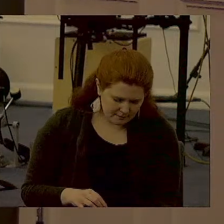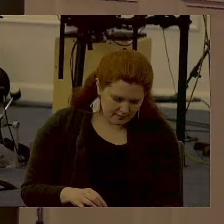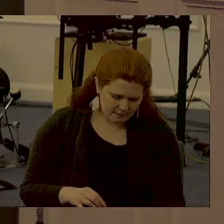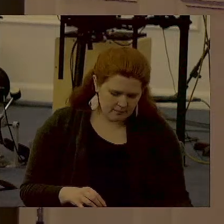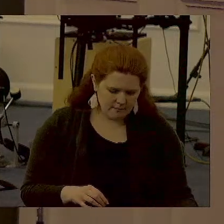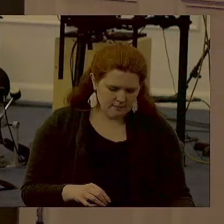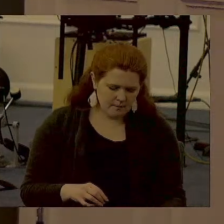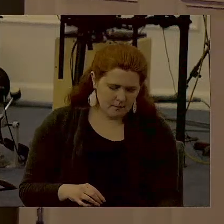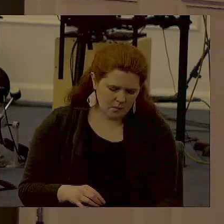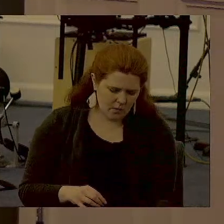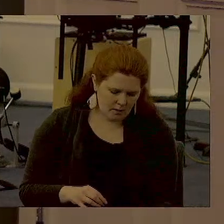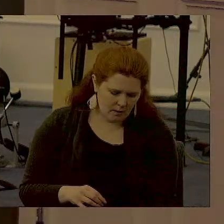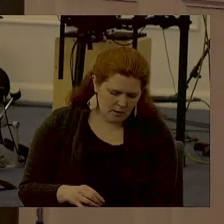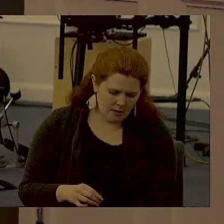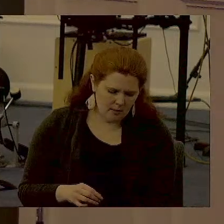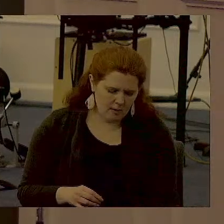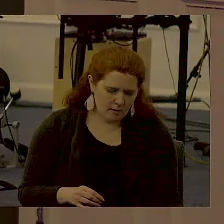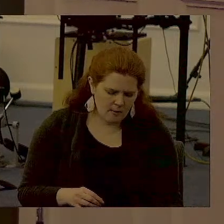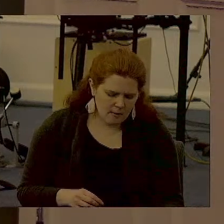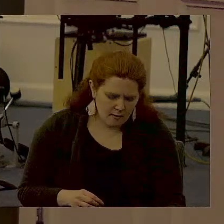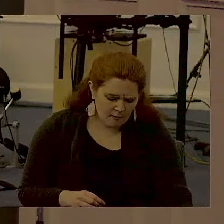prove that